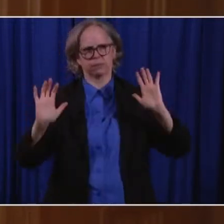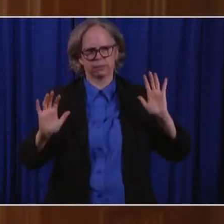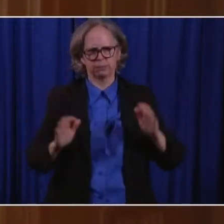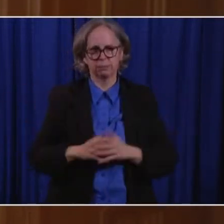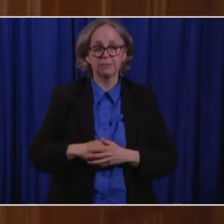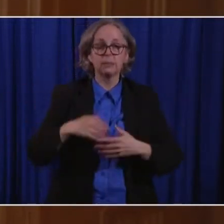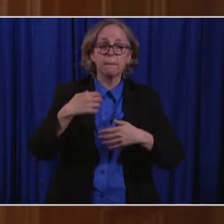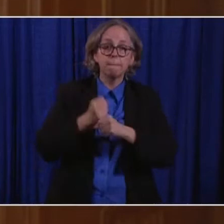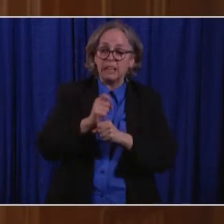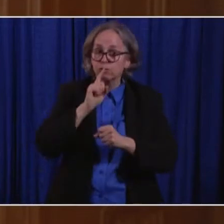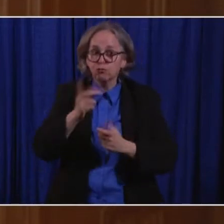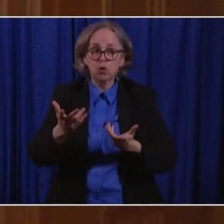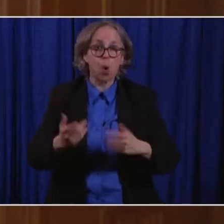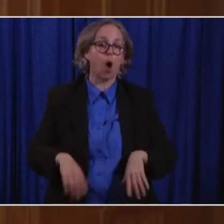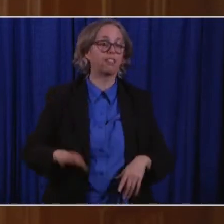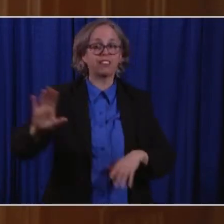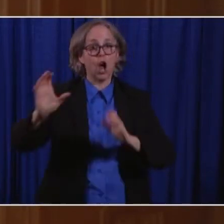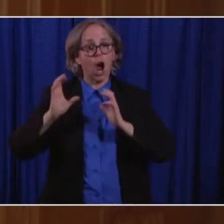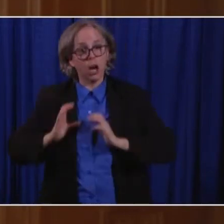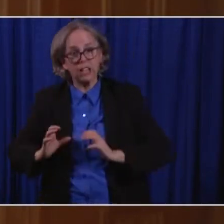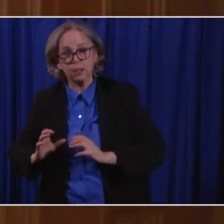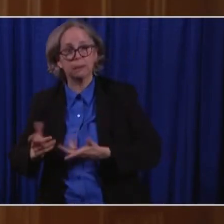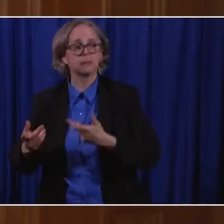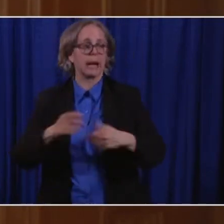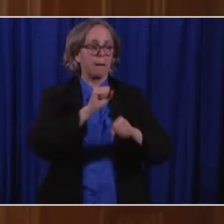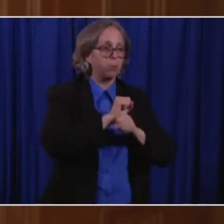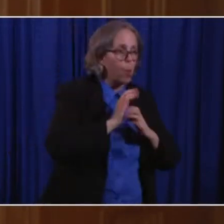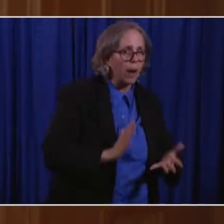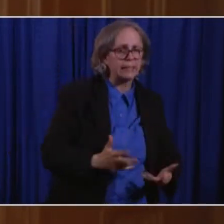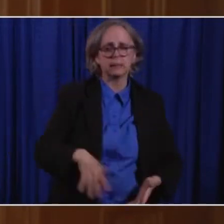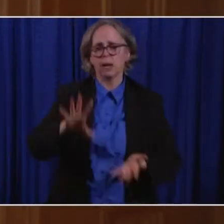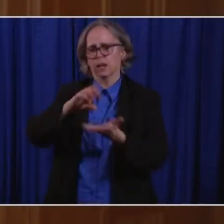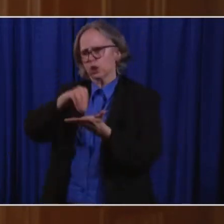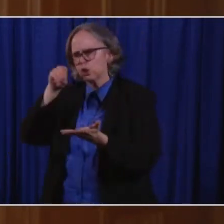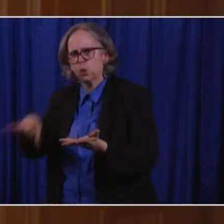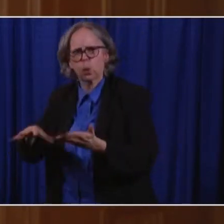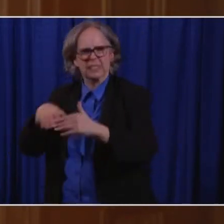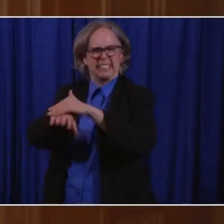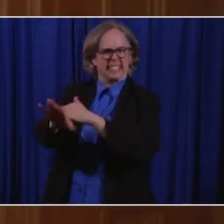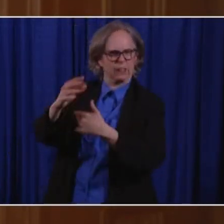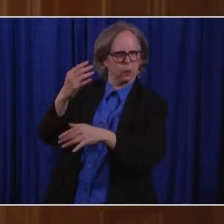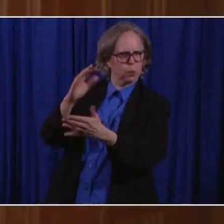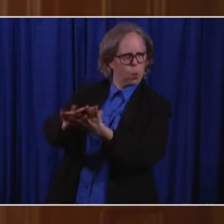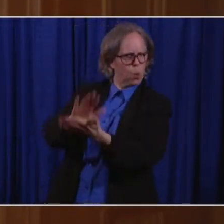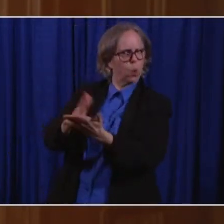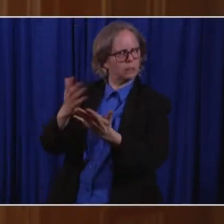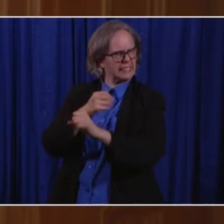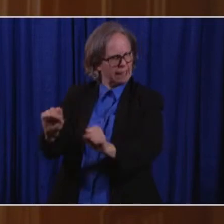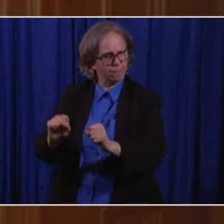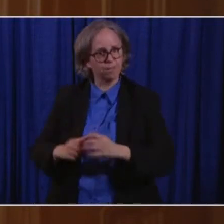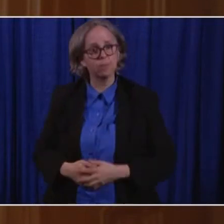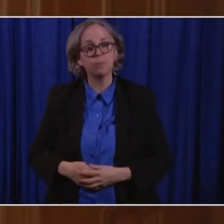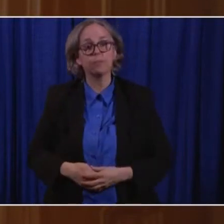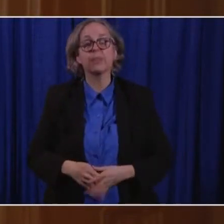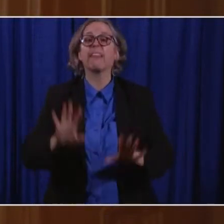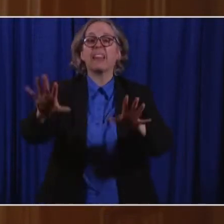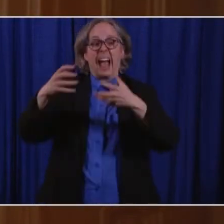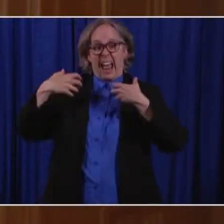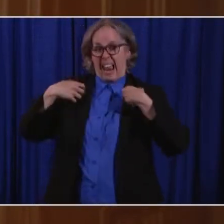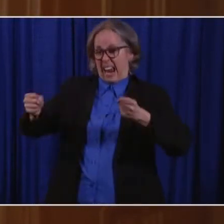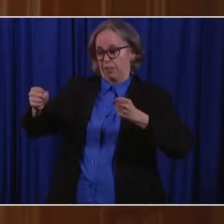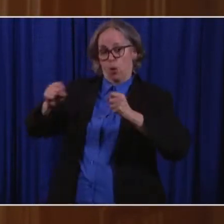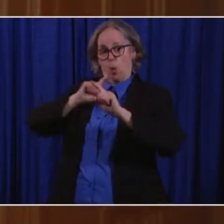their employees, and their students safe. Lifting these health orders will not prevent a business from imposing its